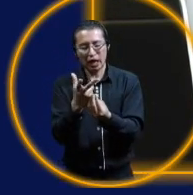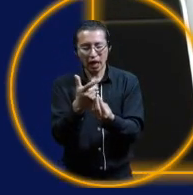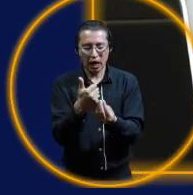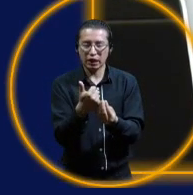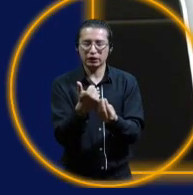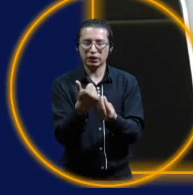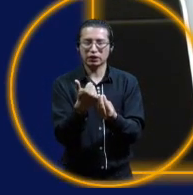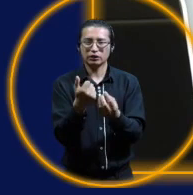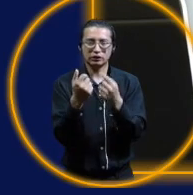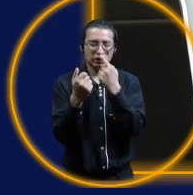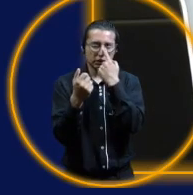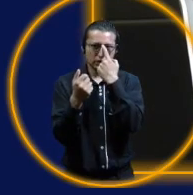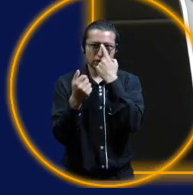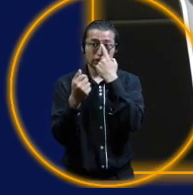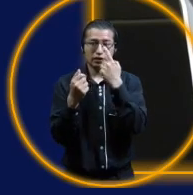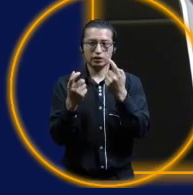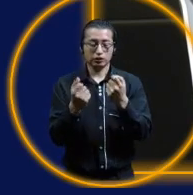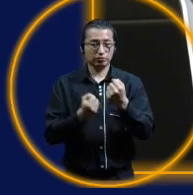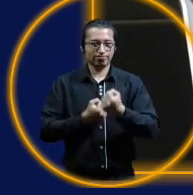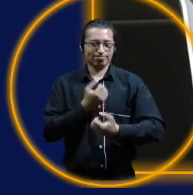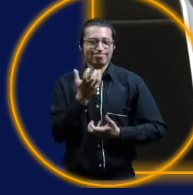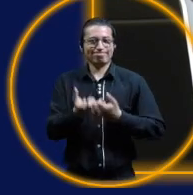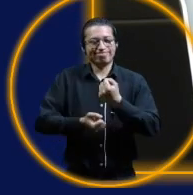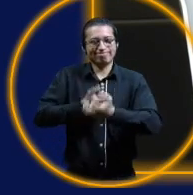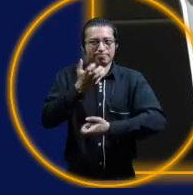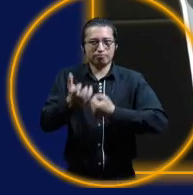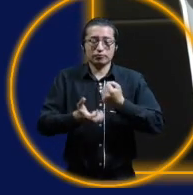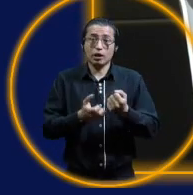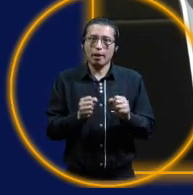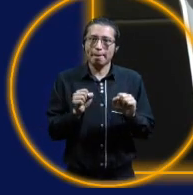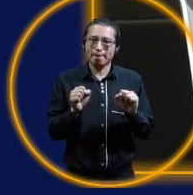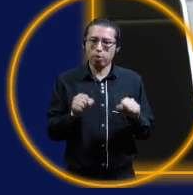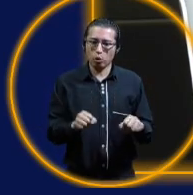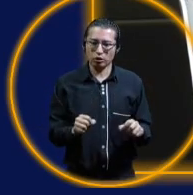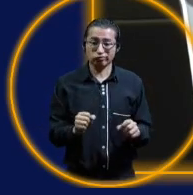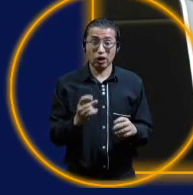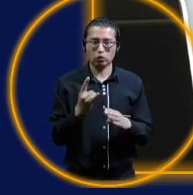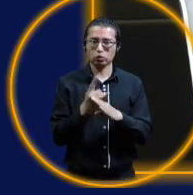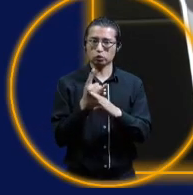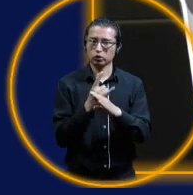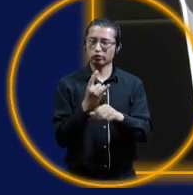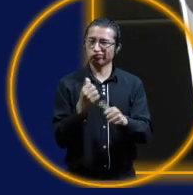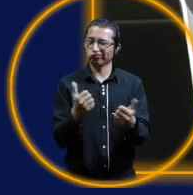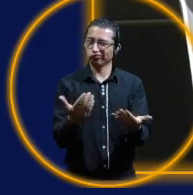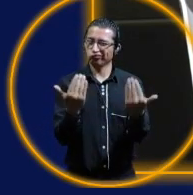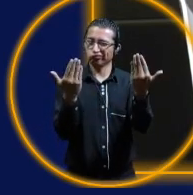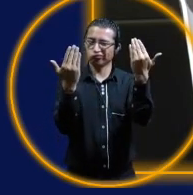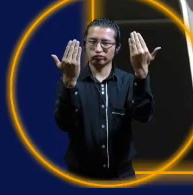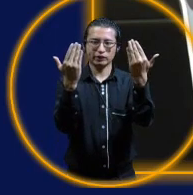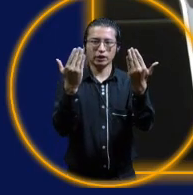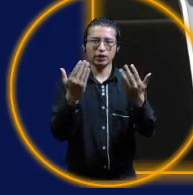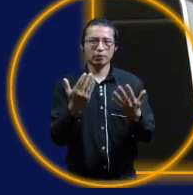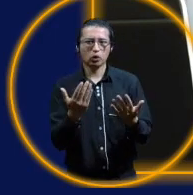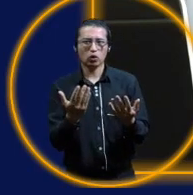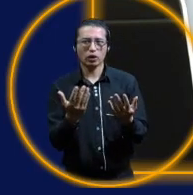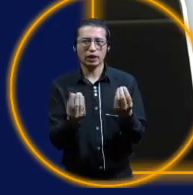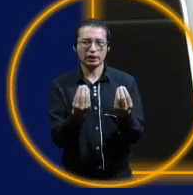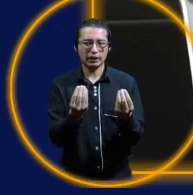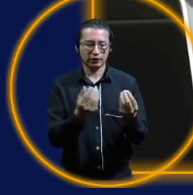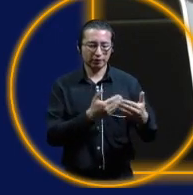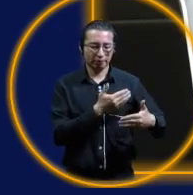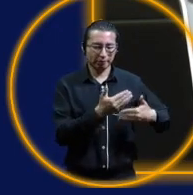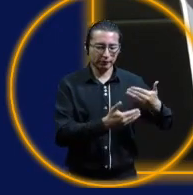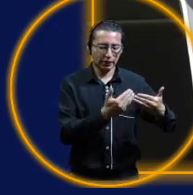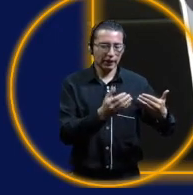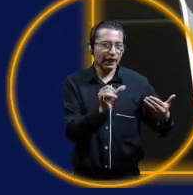be really, really helpful in remembering what it's like to be a beginner again and like how fast